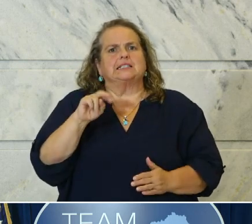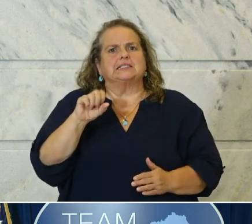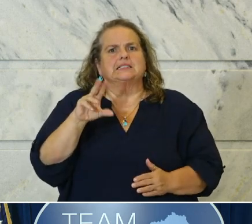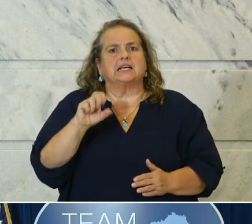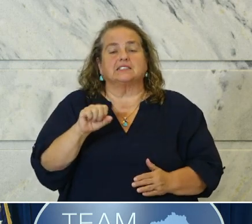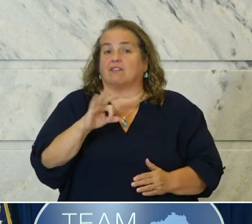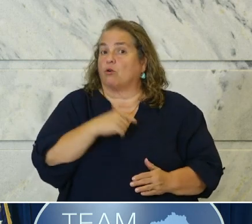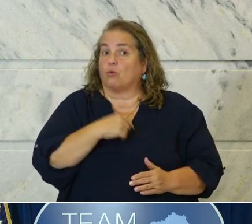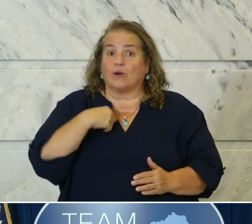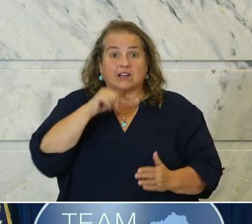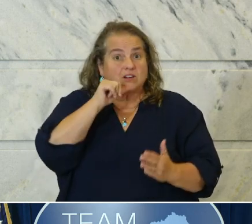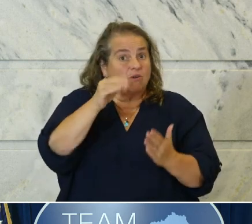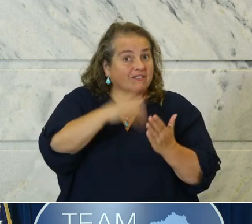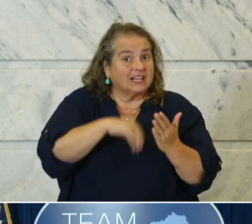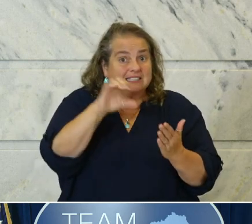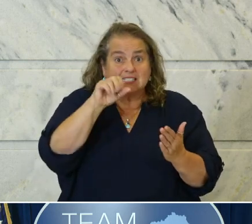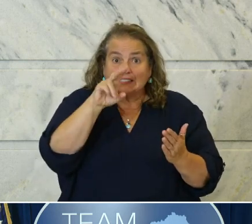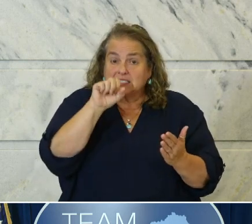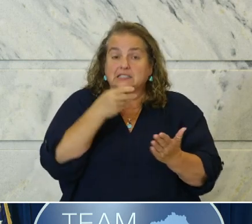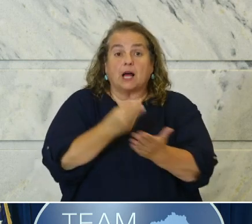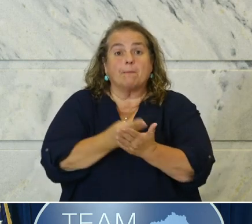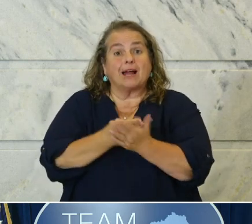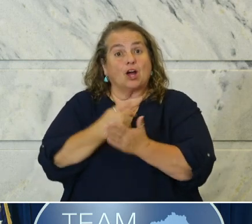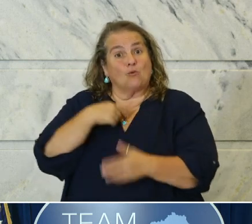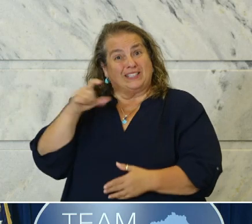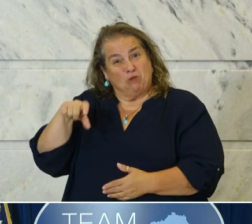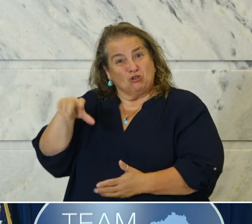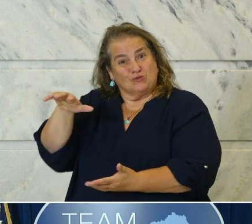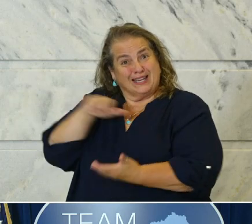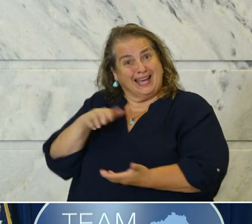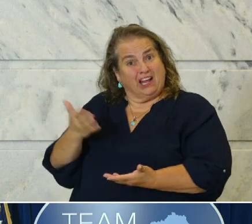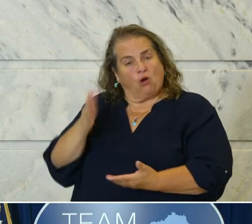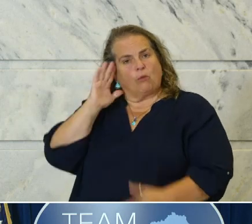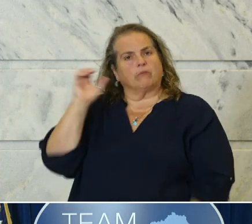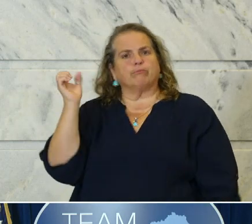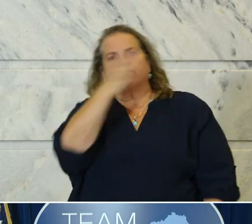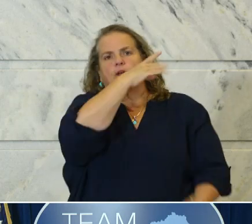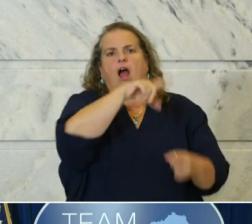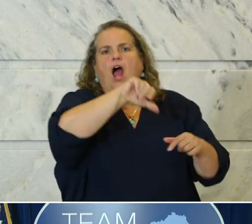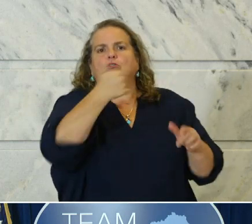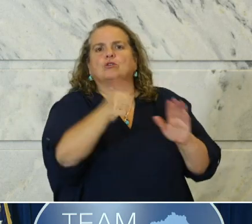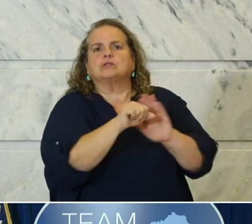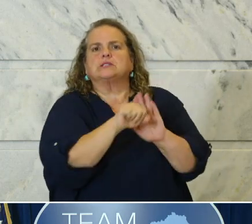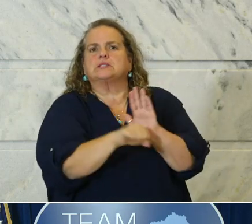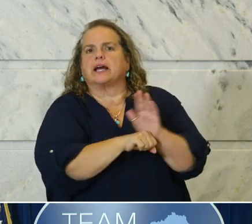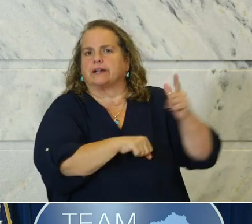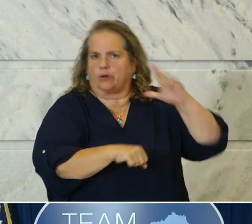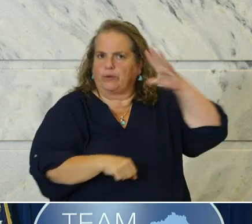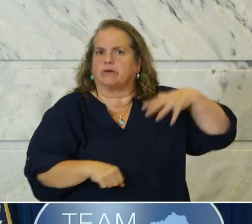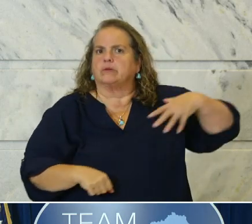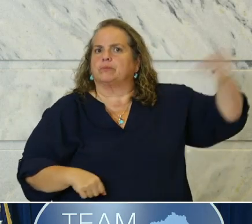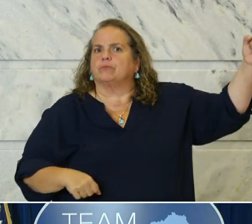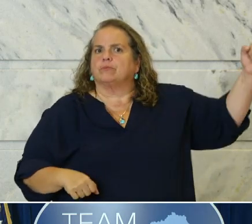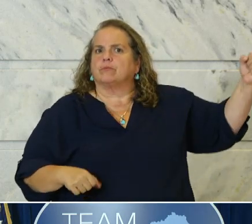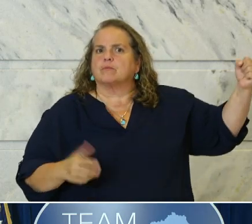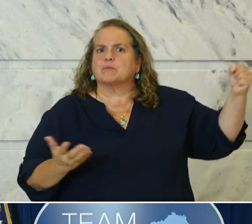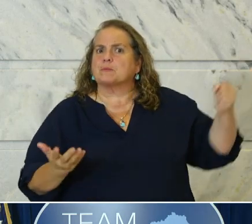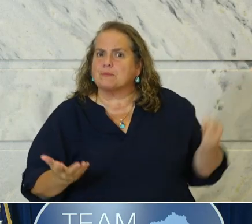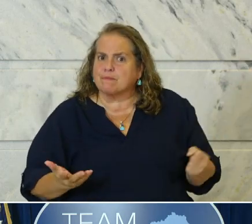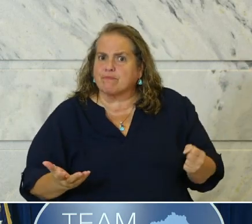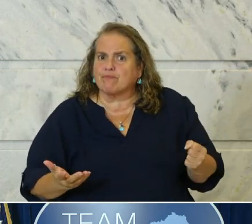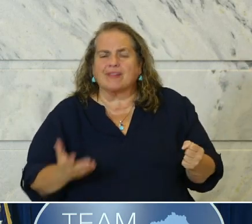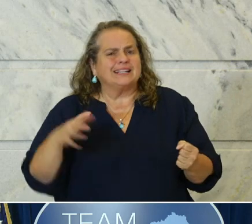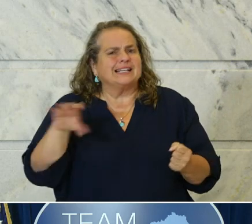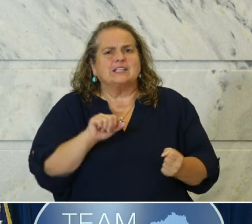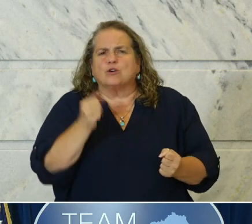goes to another state. We don't want to let what should be our dollars go to another state when they are going to be needed the most. It just takes a